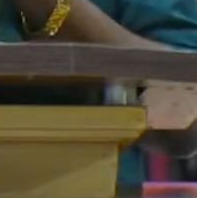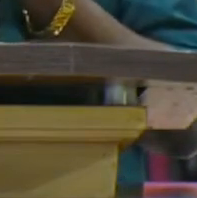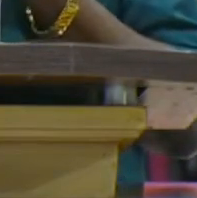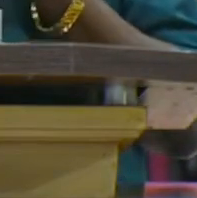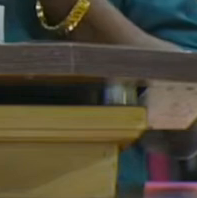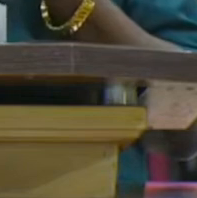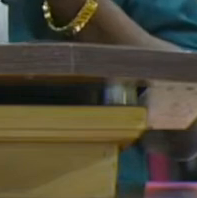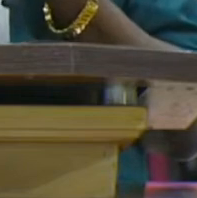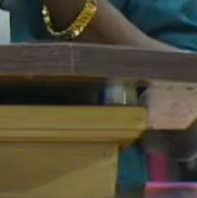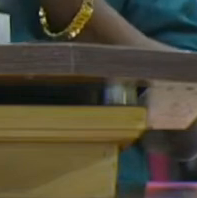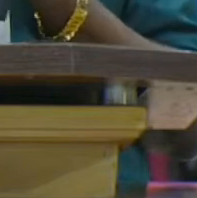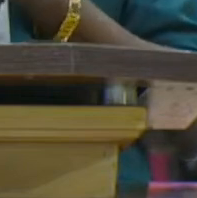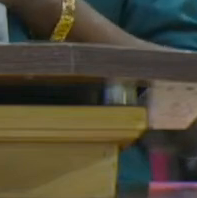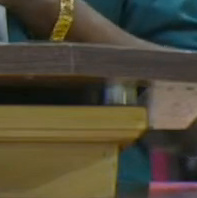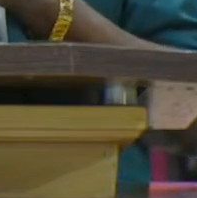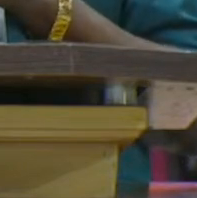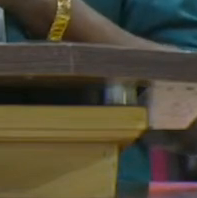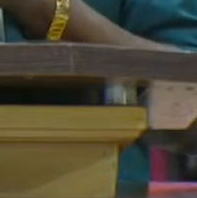Fill it very quickly.